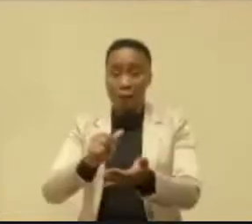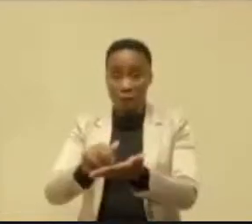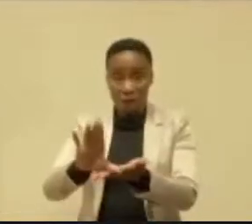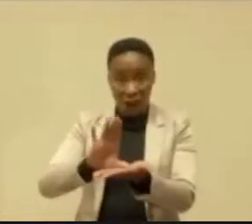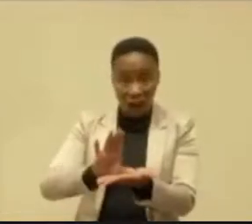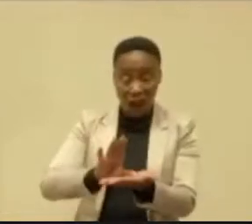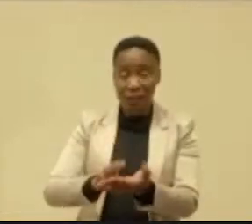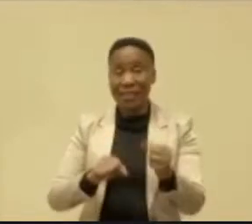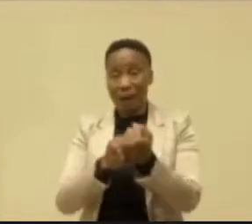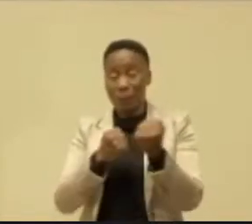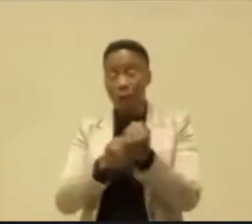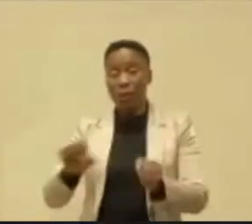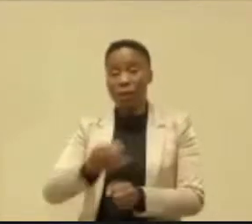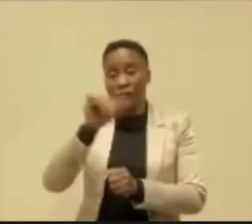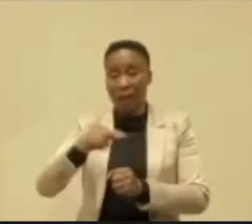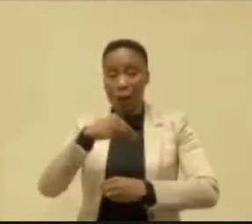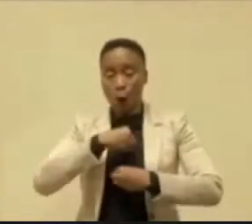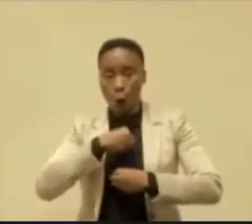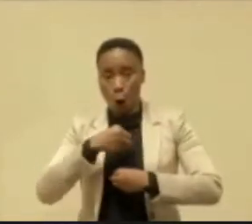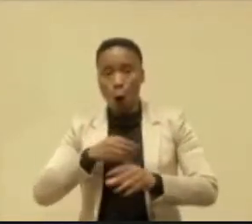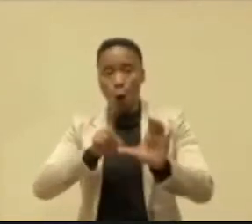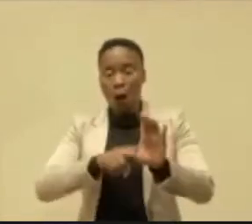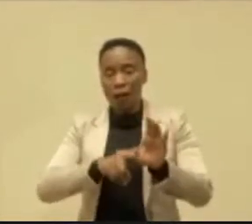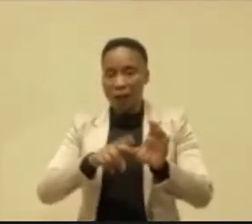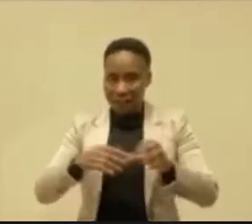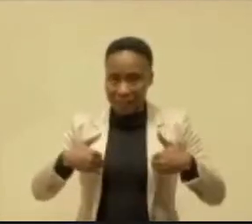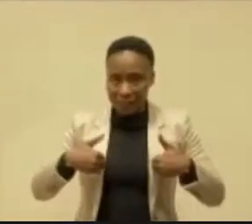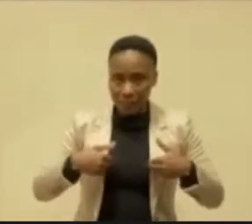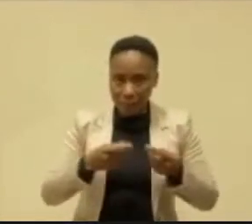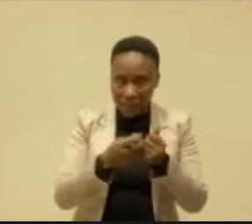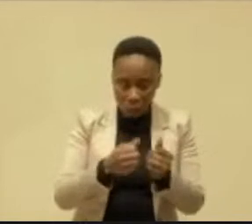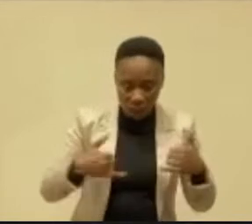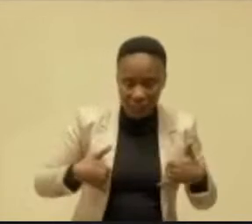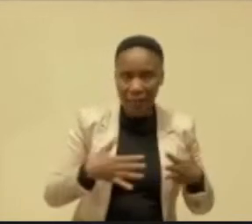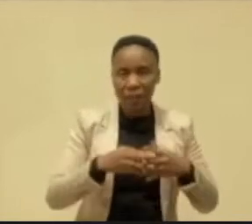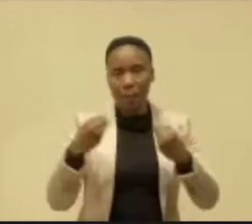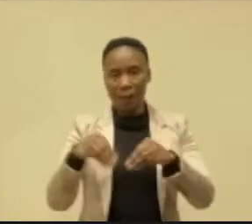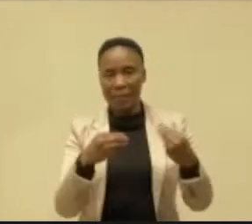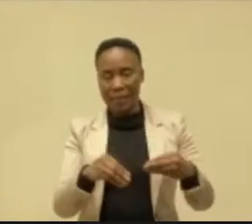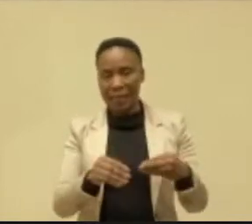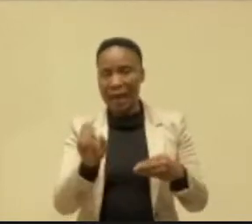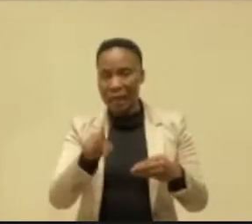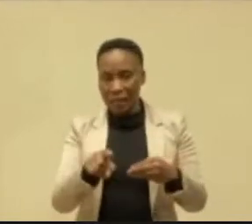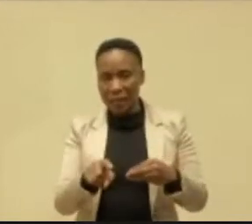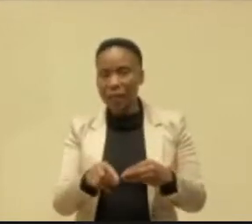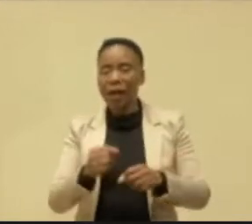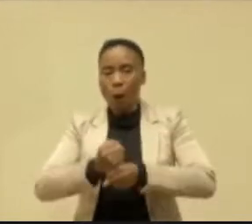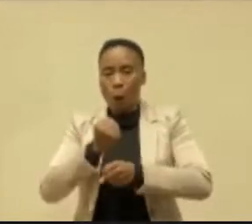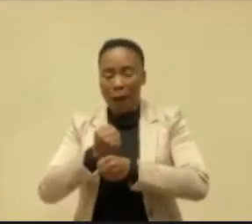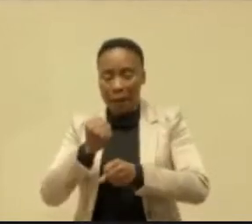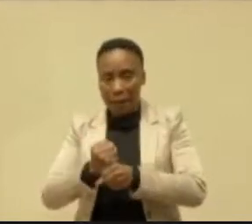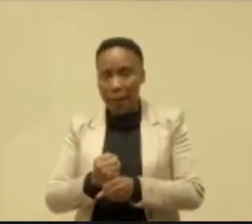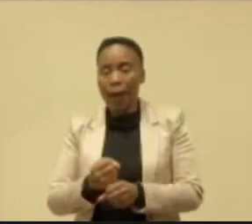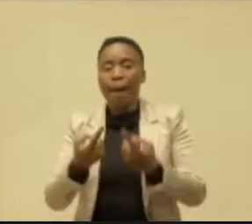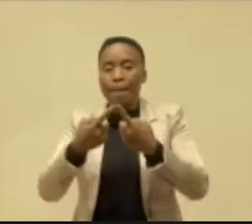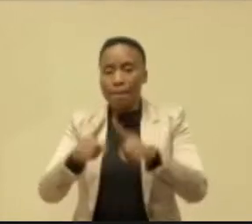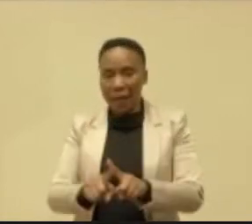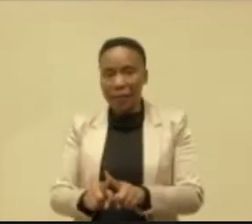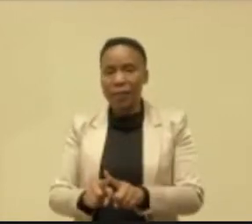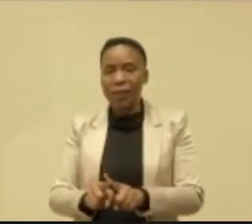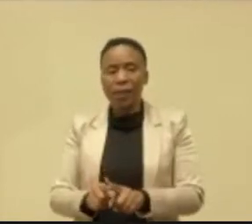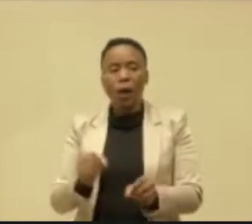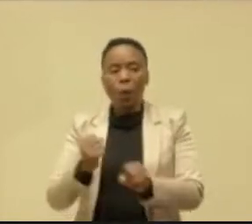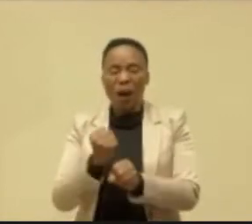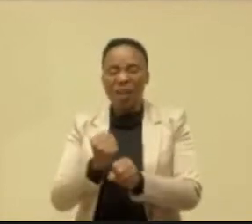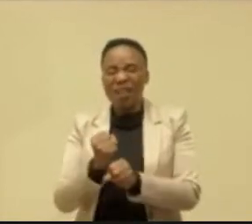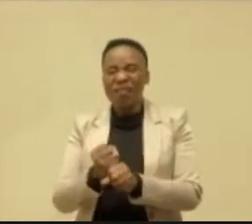south african owned qualifying startups and which are those that are in operation but they are in operation for